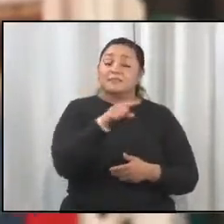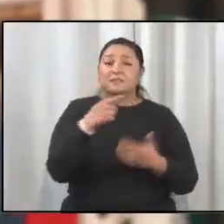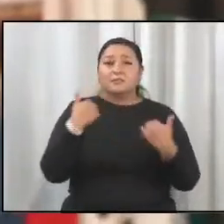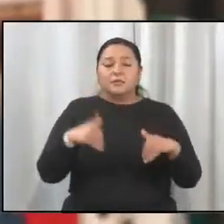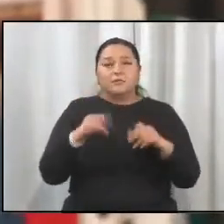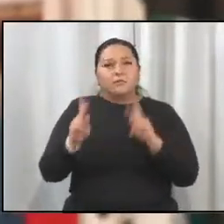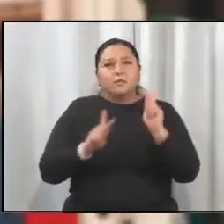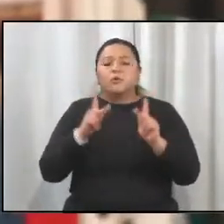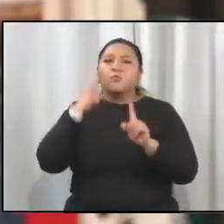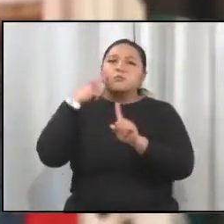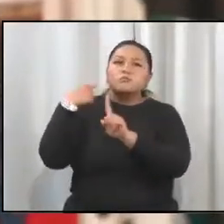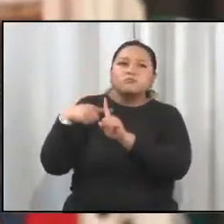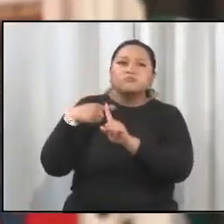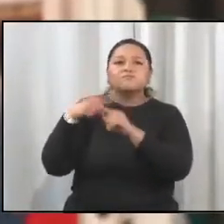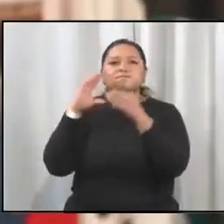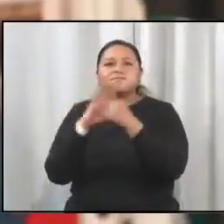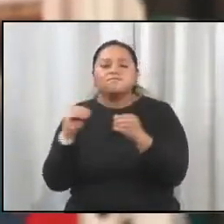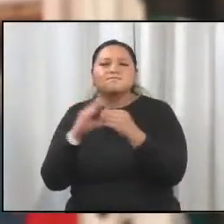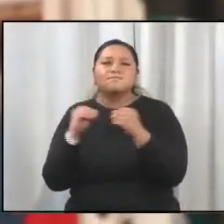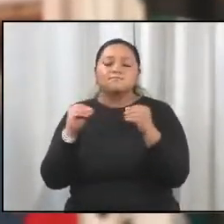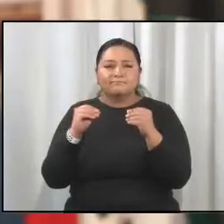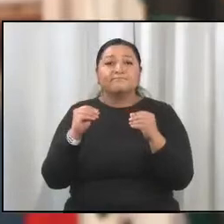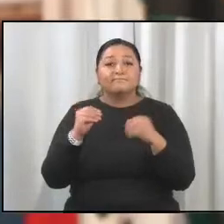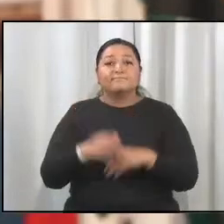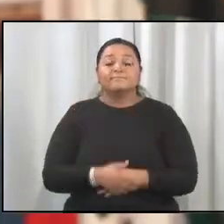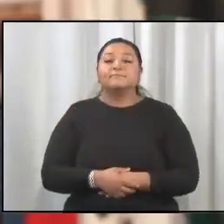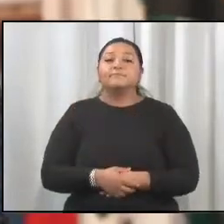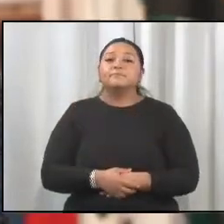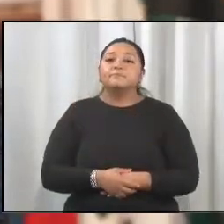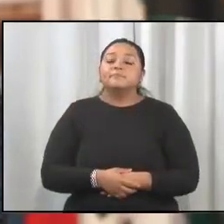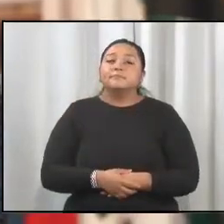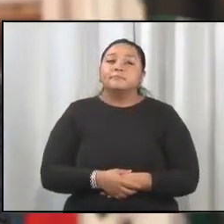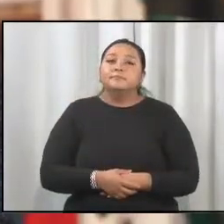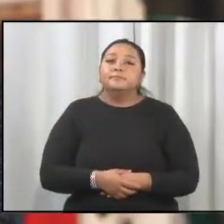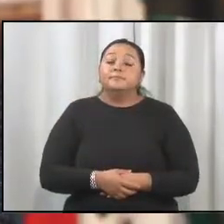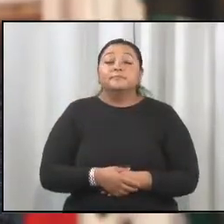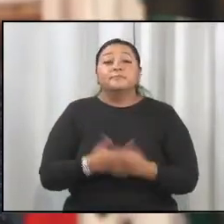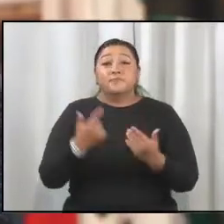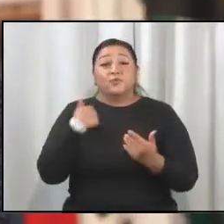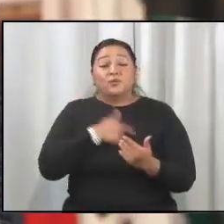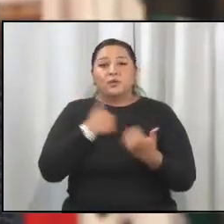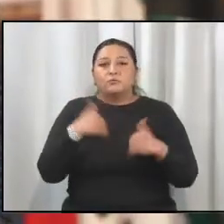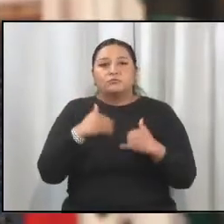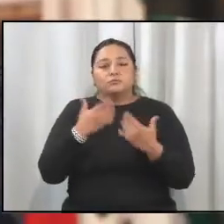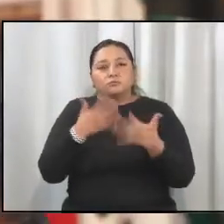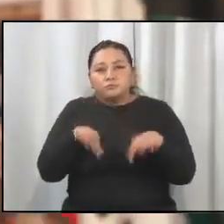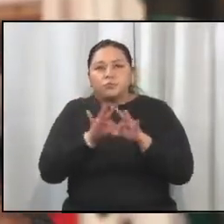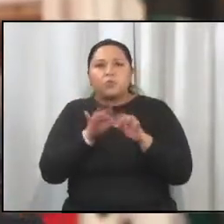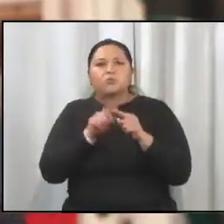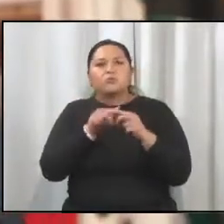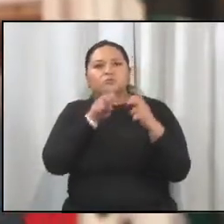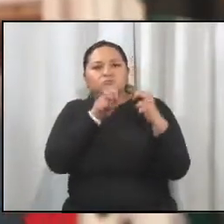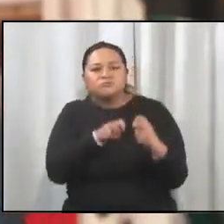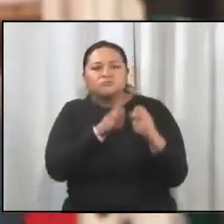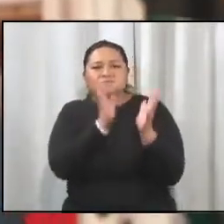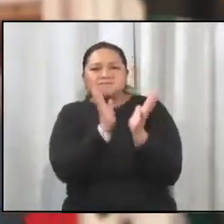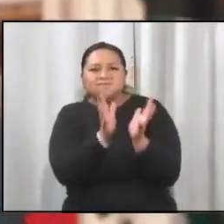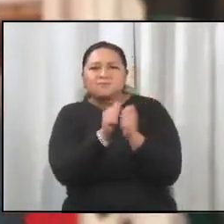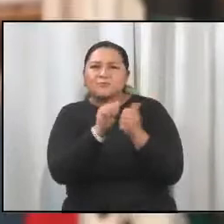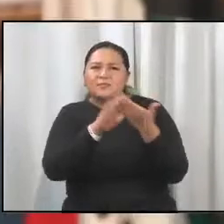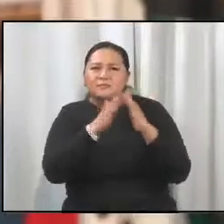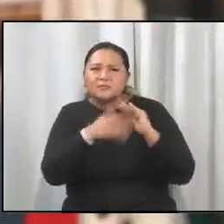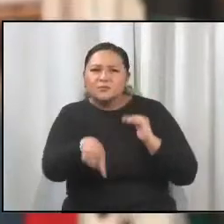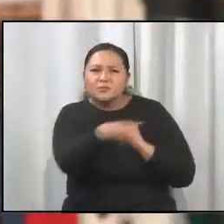response of positivity from those who attended the meeting. And based on that important outreach and the great conversations with the community, support